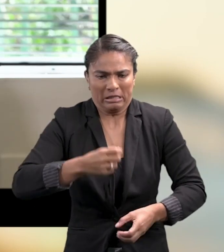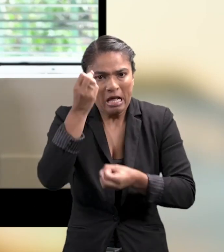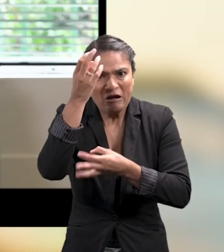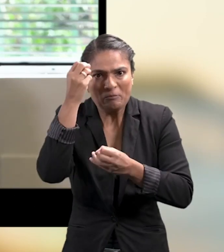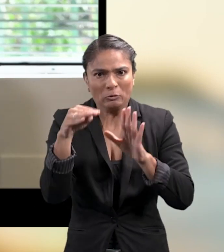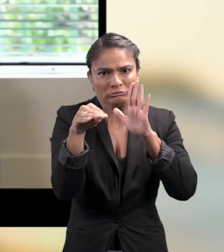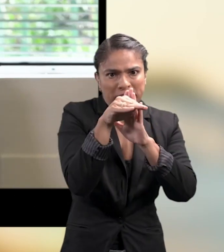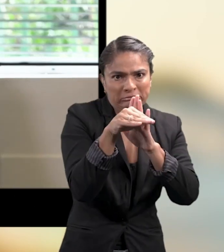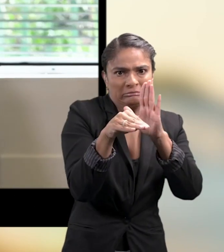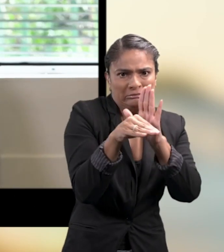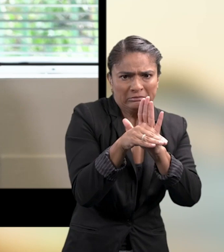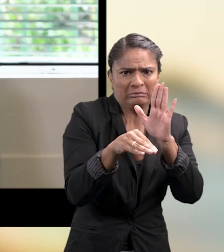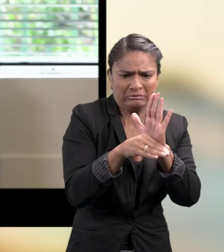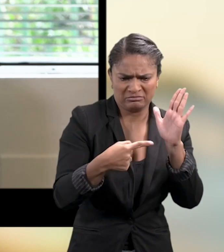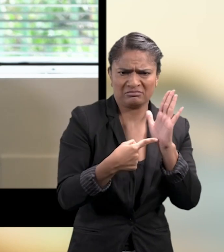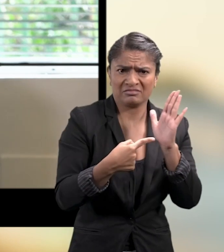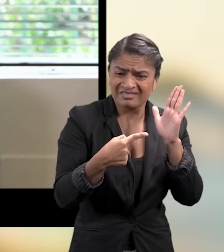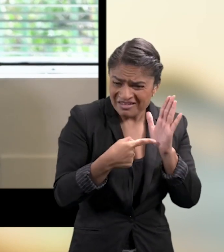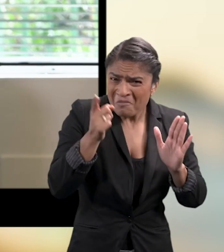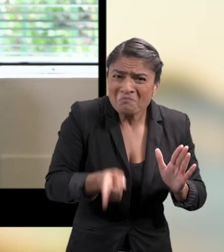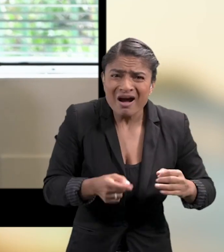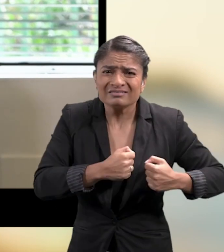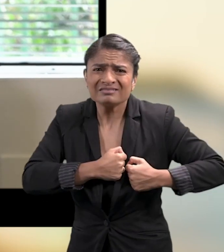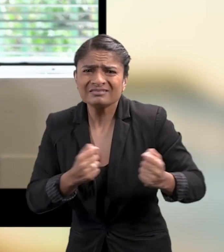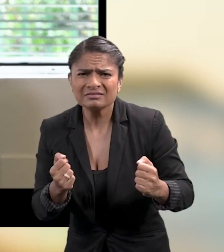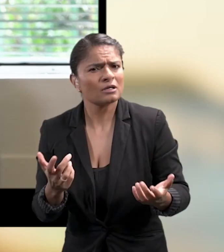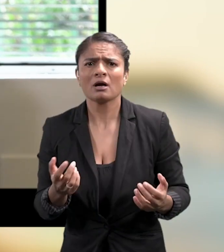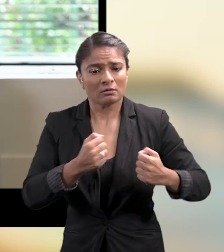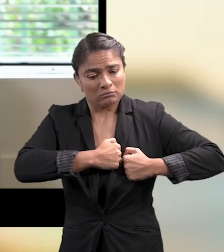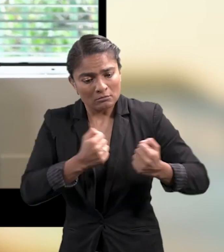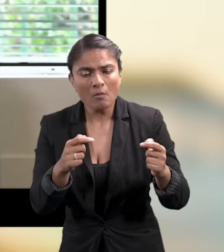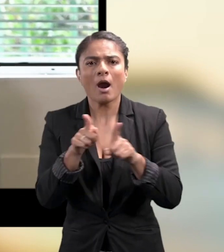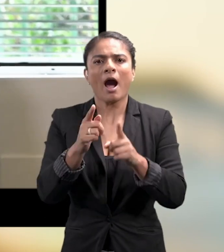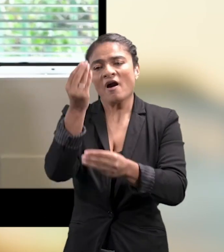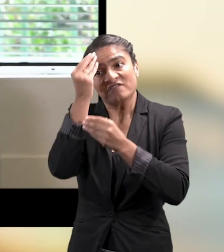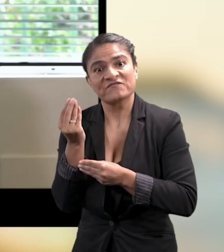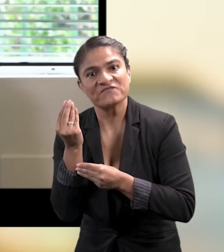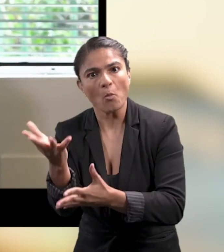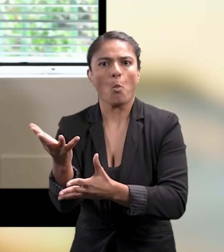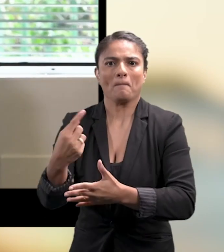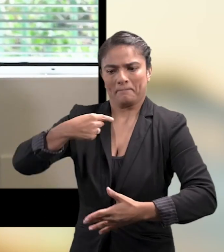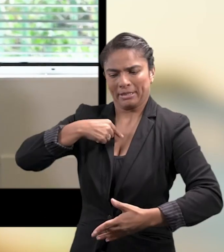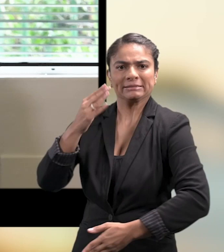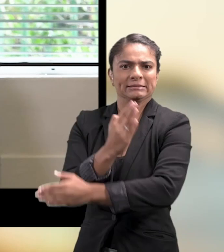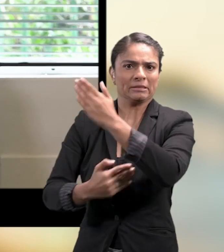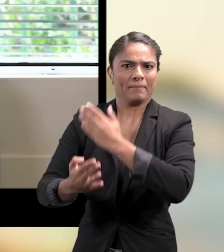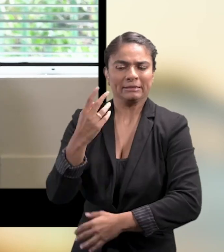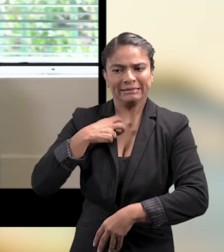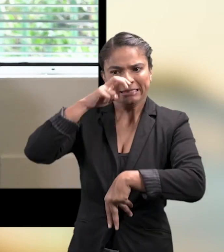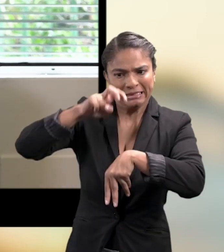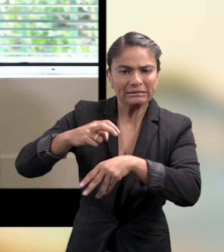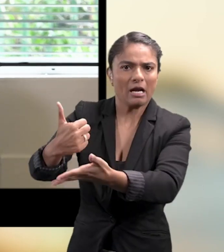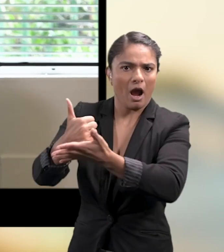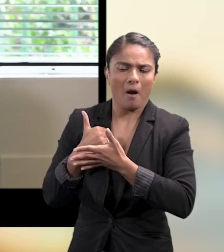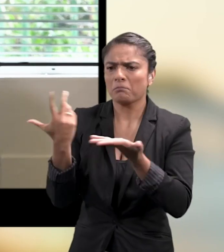to go with it. And that is not the reason for disclosure. Disclosure is supposed to be there so that you can inform someone of your disability, but then the type